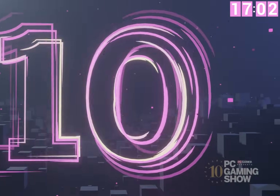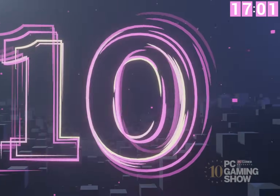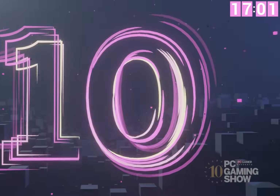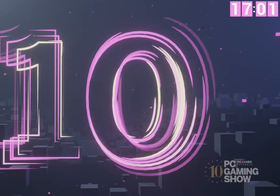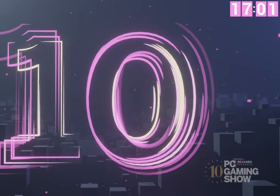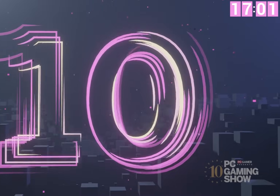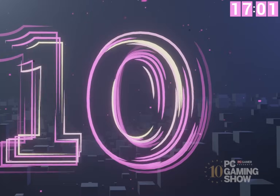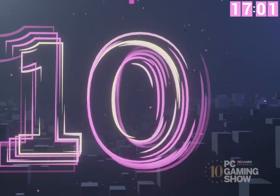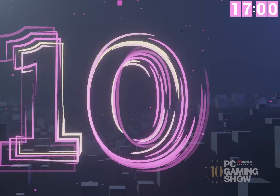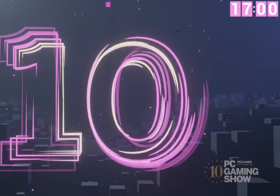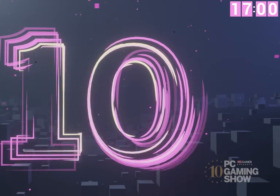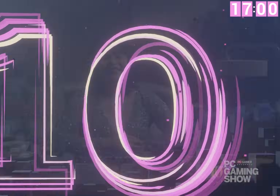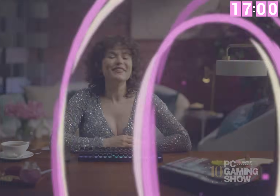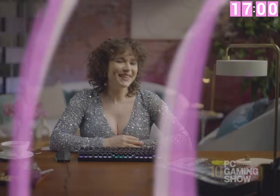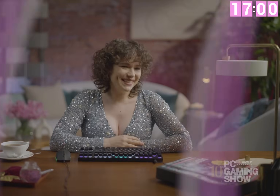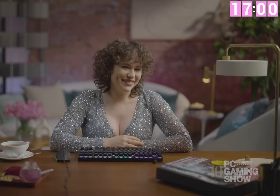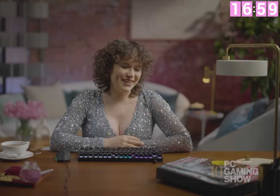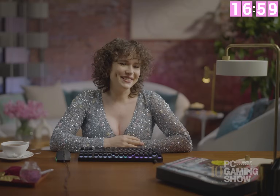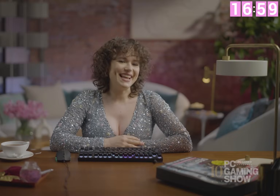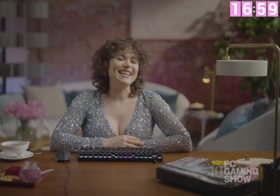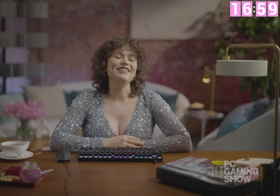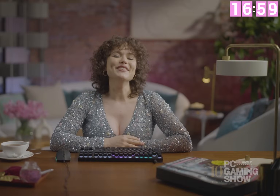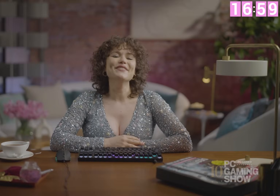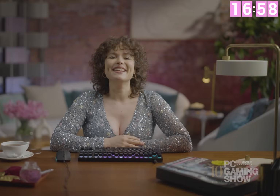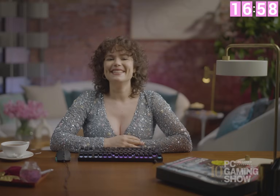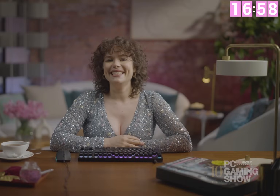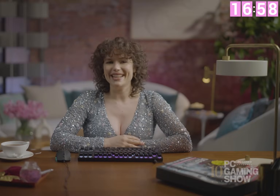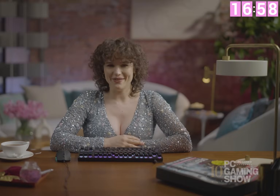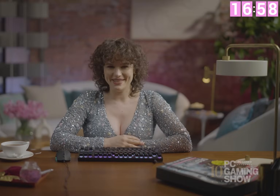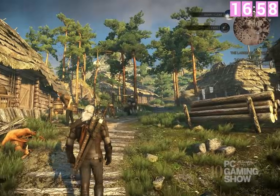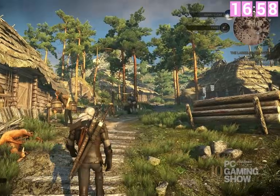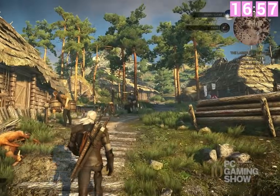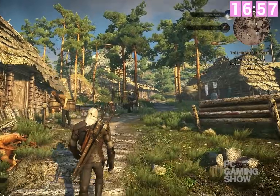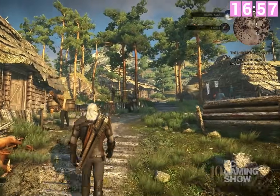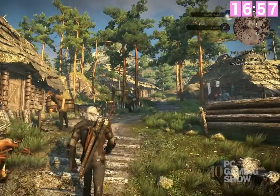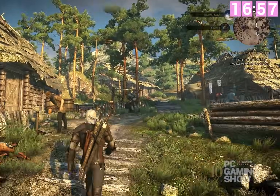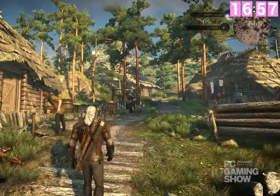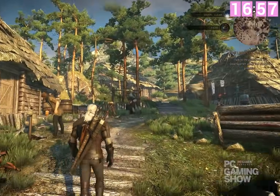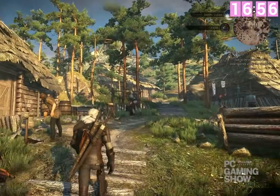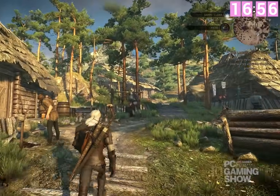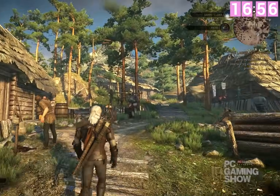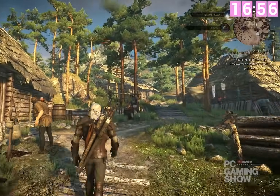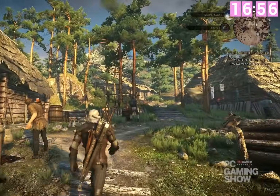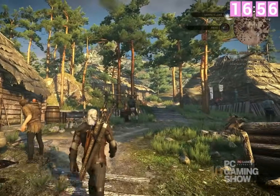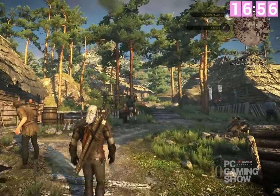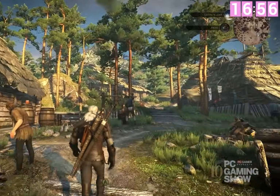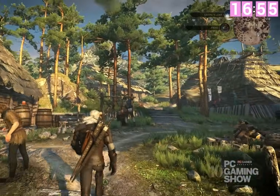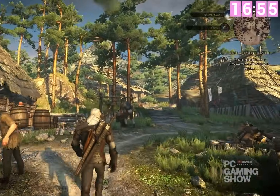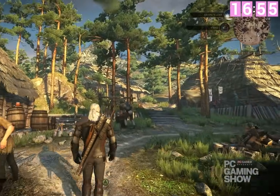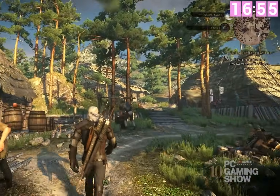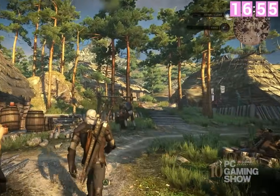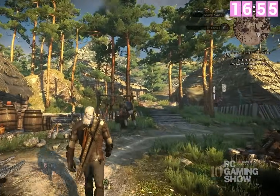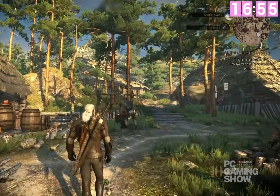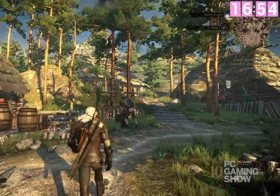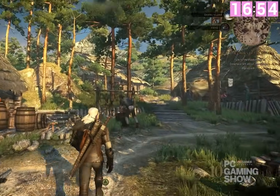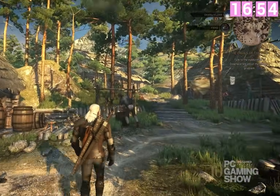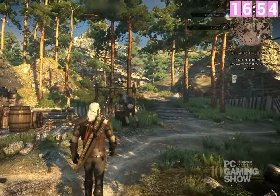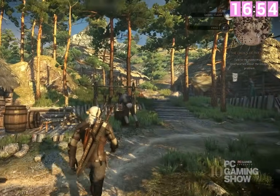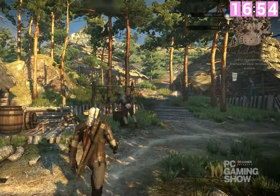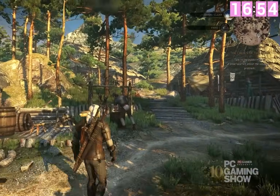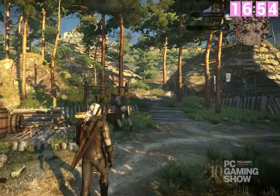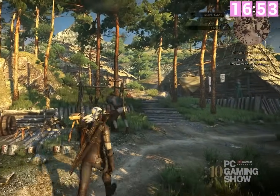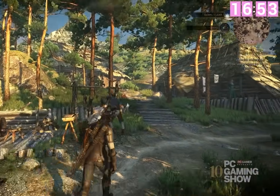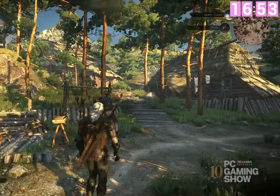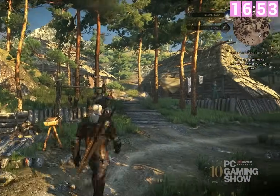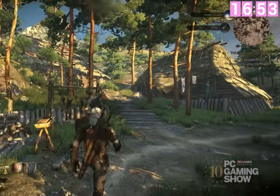Moment number 10. The Witcher 3 was a universally loved generational RPG. So let's hear what was so significant